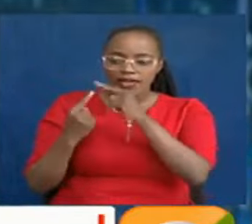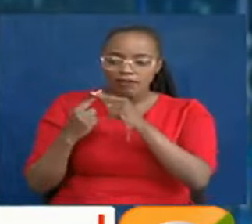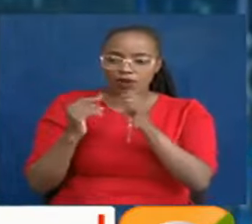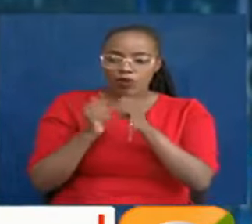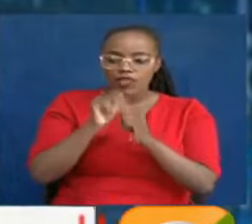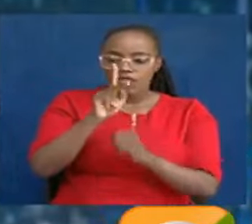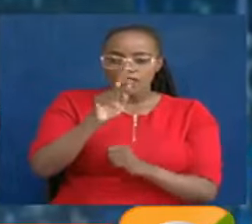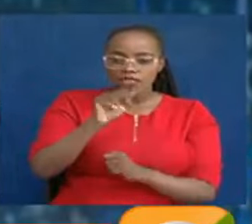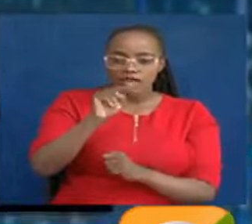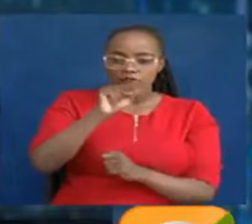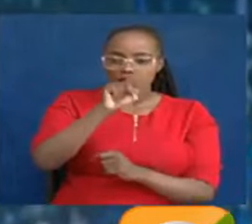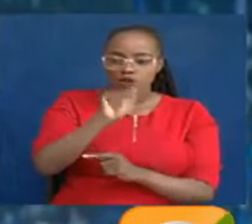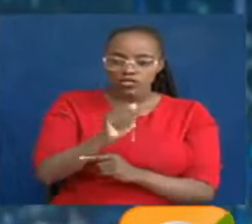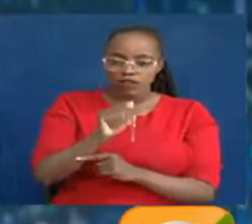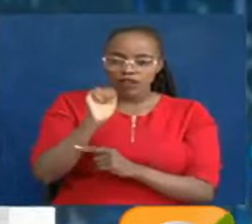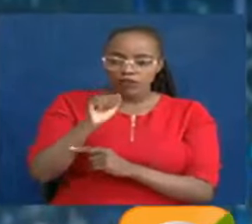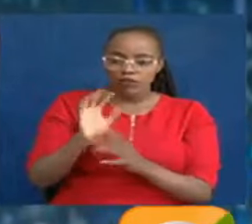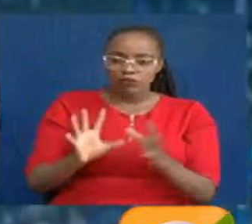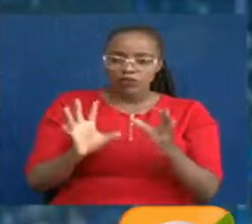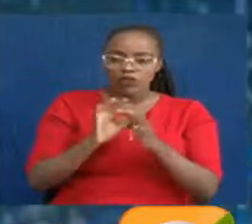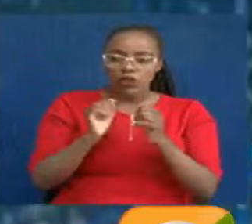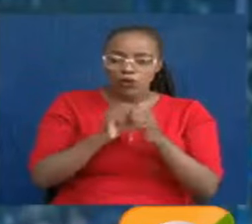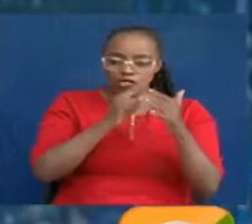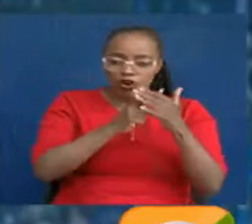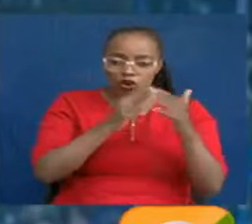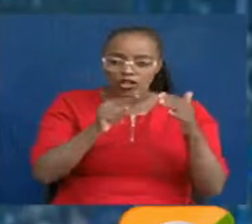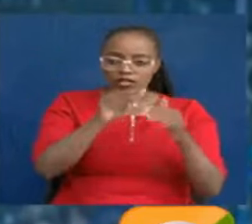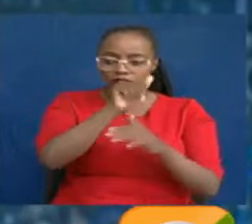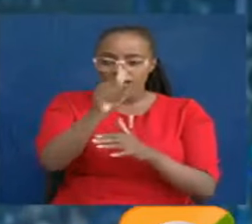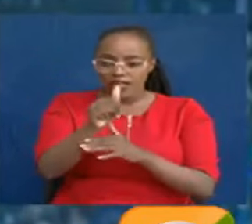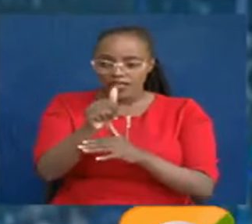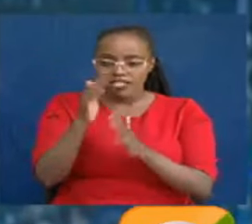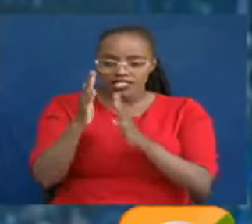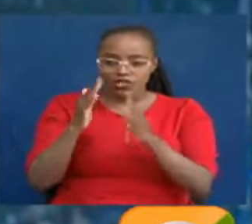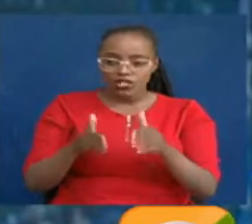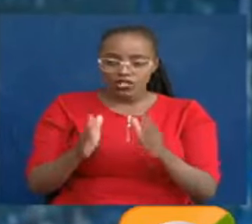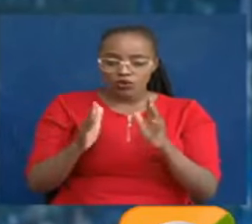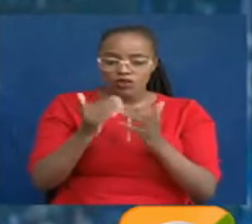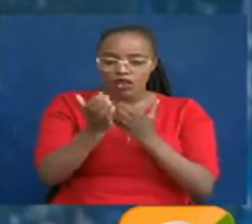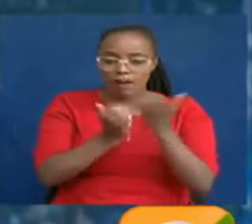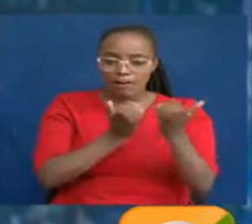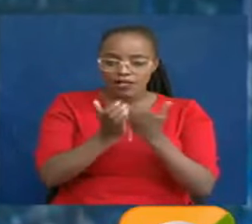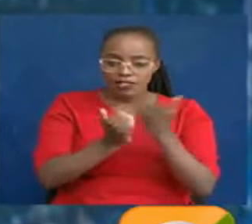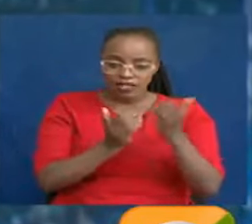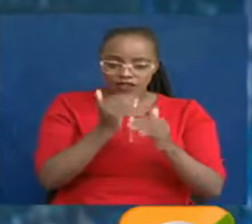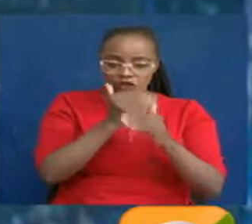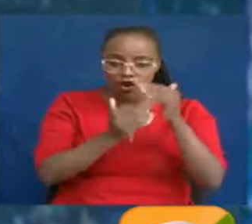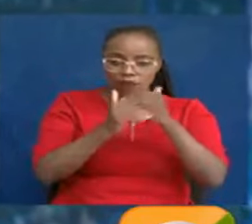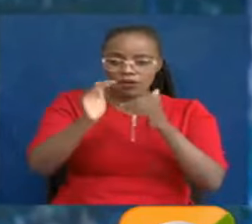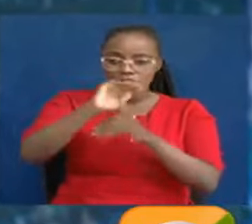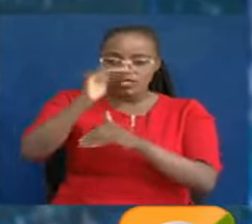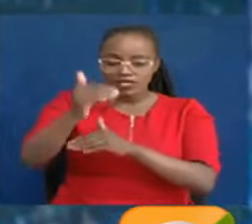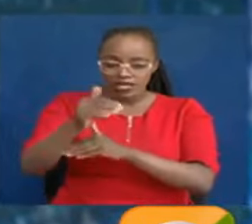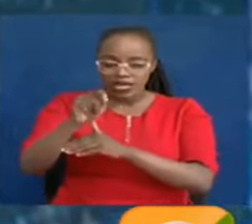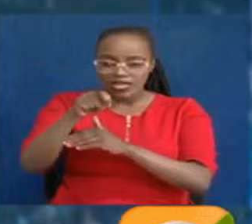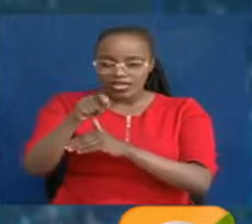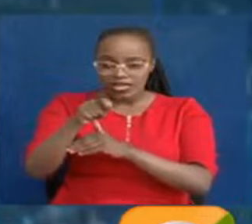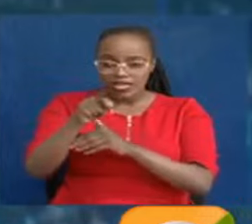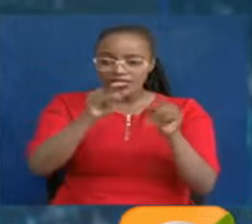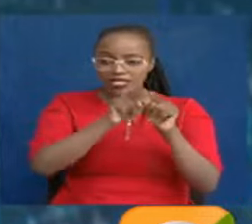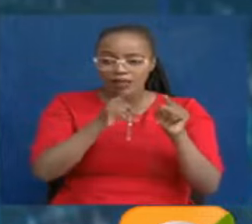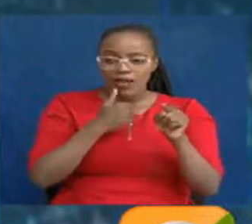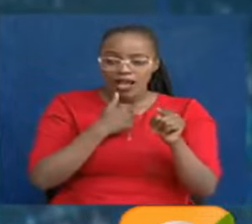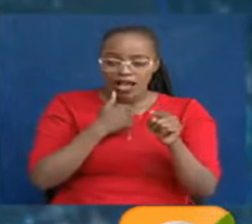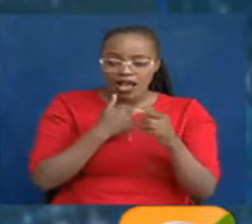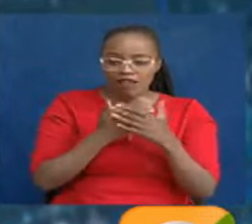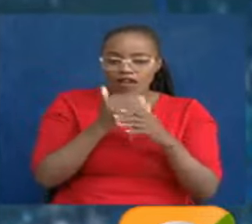he can relate correctly with another city he visited. So the business of building cities is different, like not